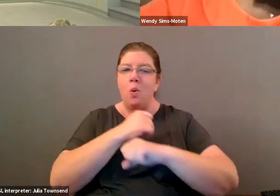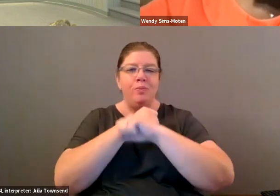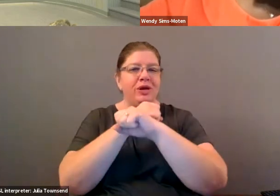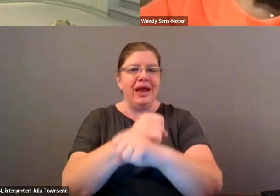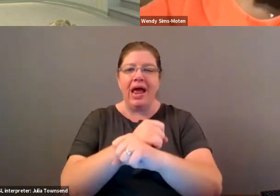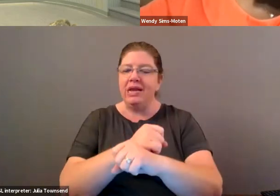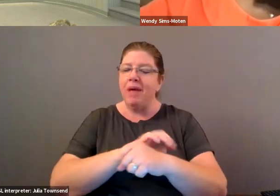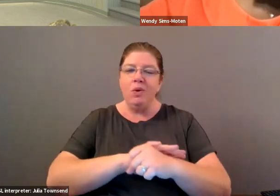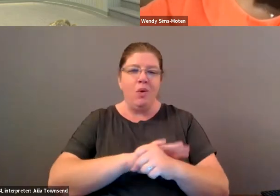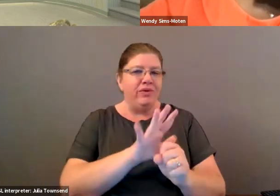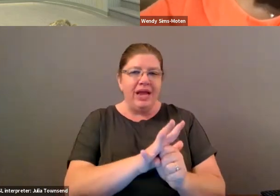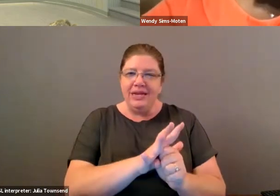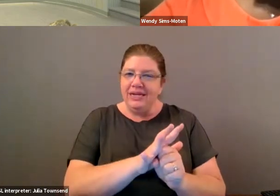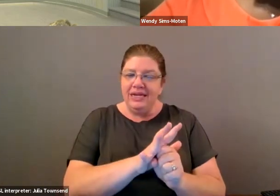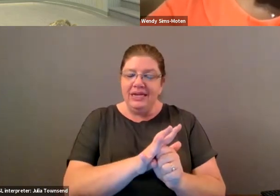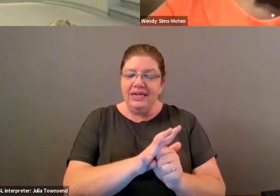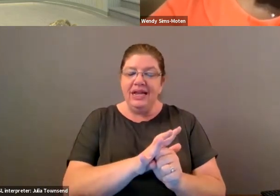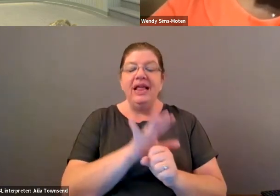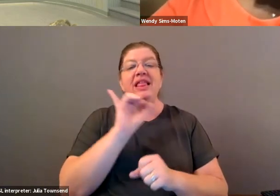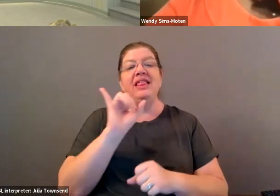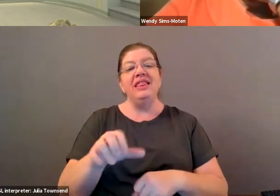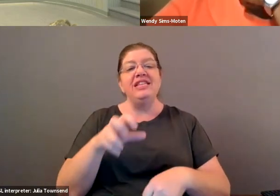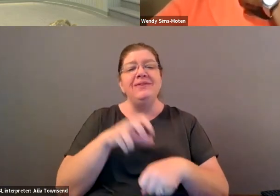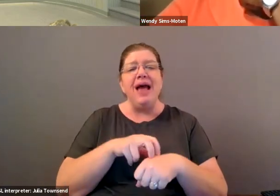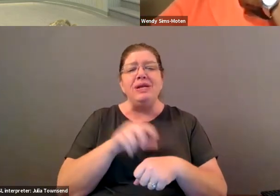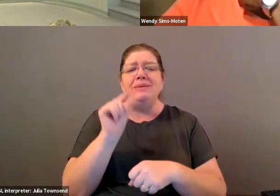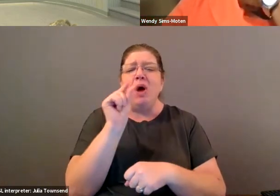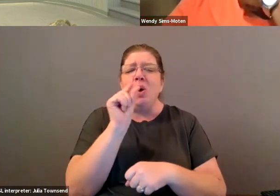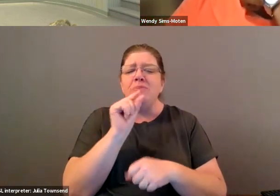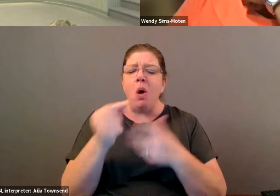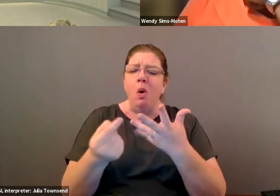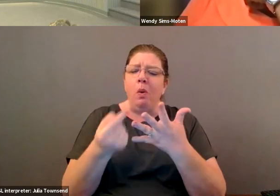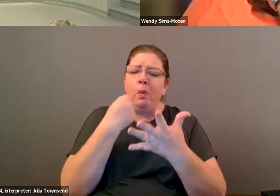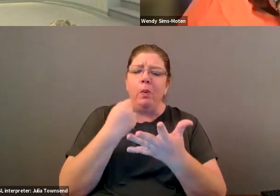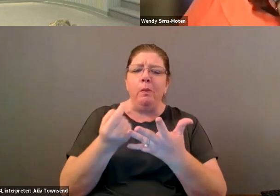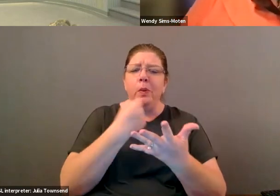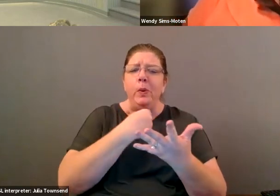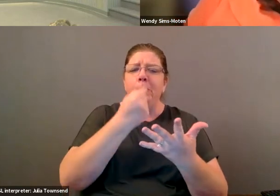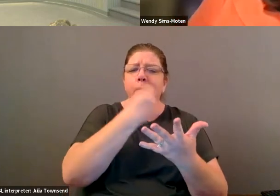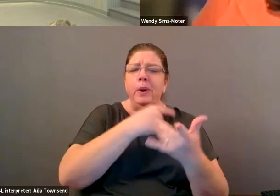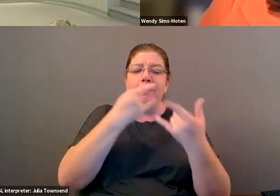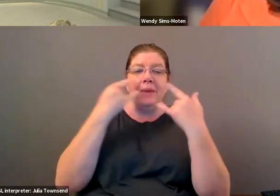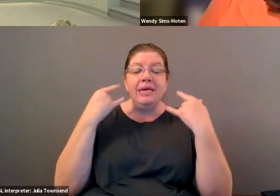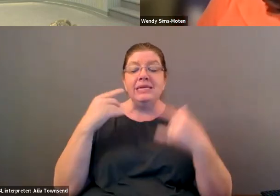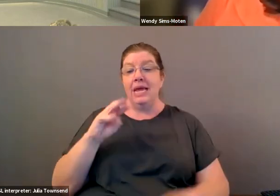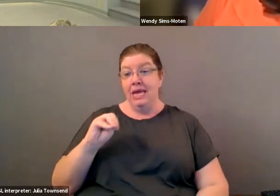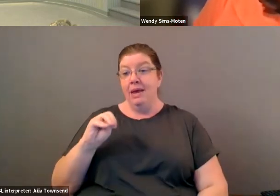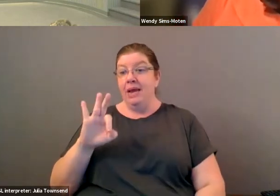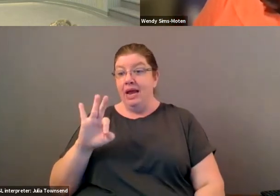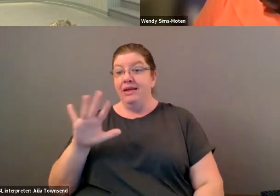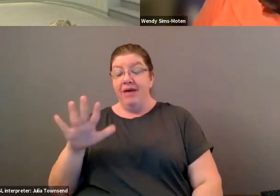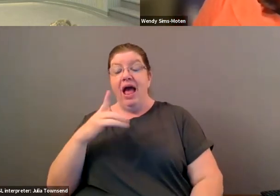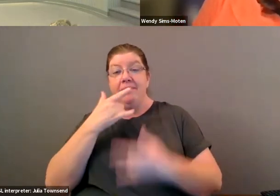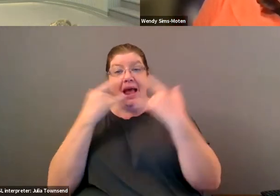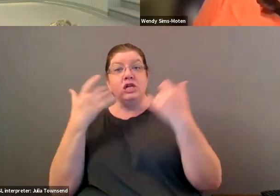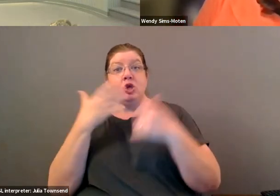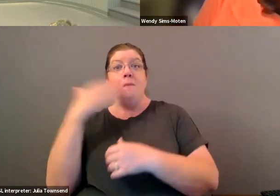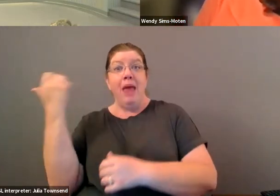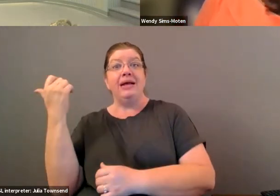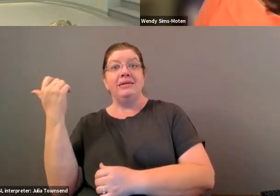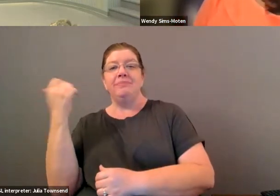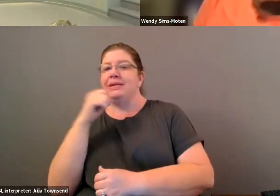COVID-19. This virus is so small that it easily penetrates masks. N95 masks work best, but by no means